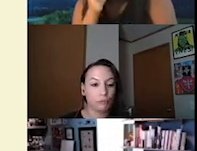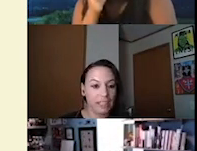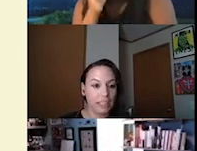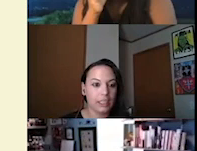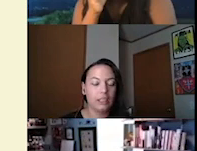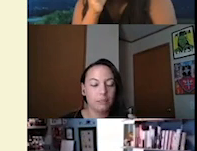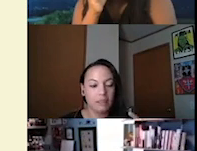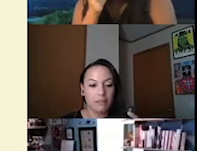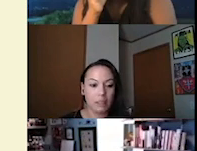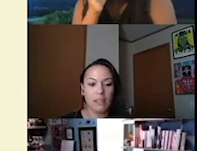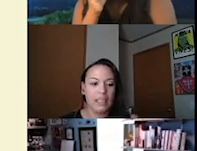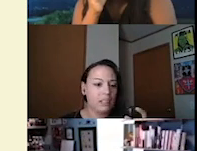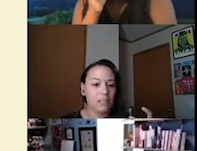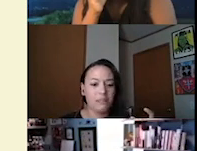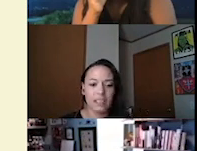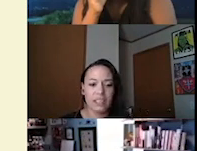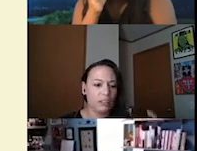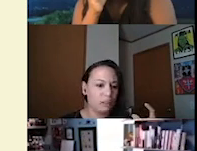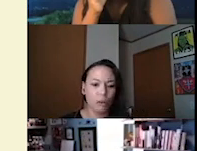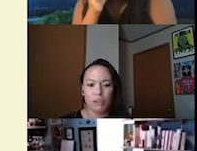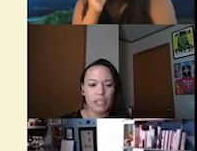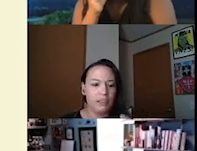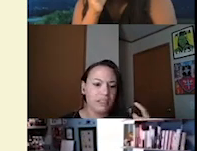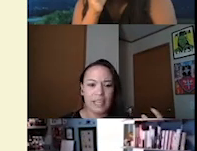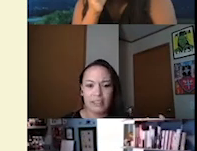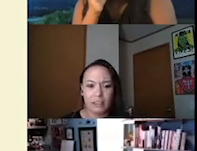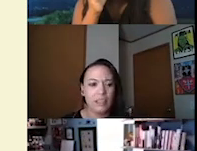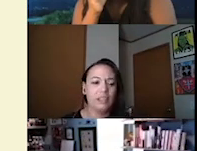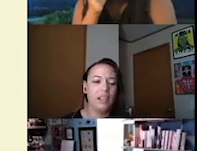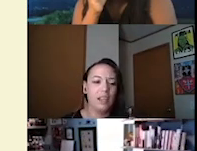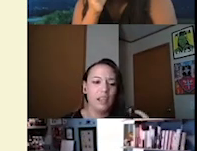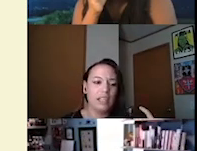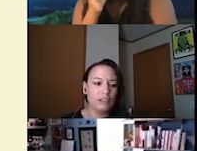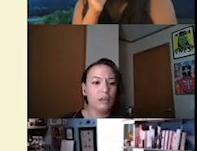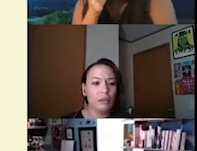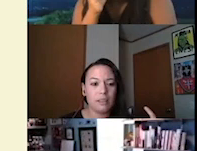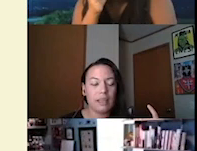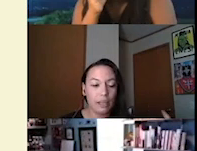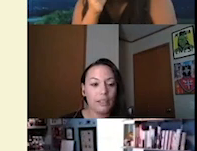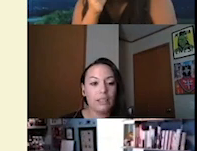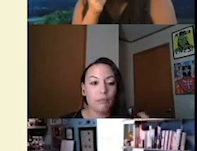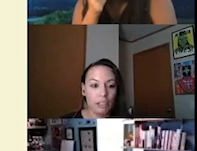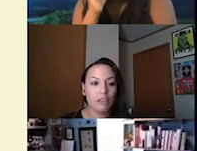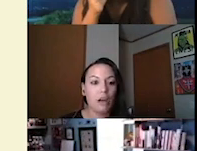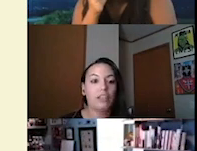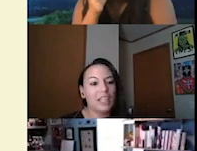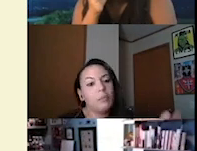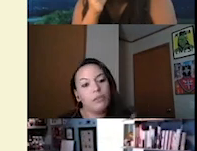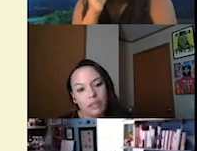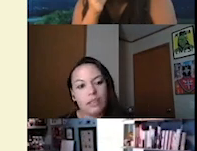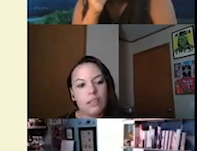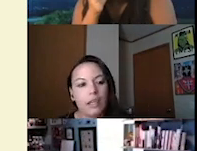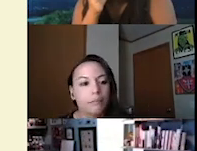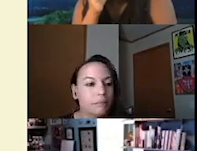specific regions, specific to the plains, specific to the desert, the coastal areas, the Antarctics, and each of those areas have rich knowledge that